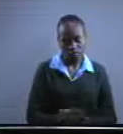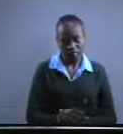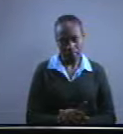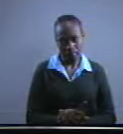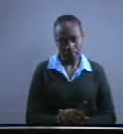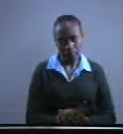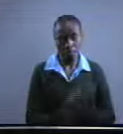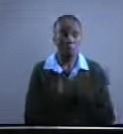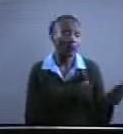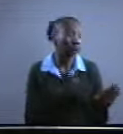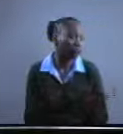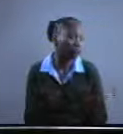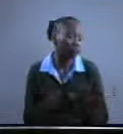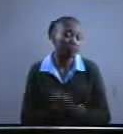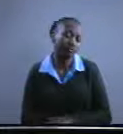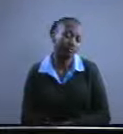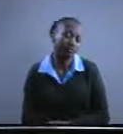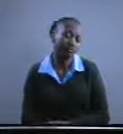Order.